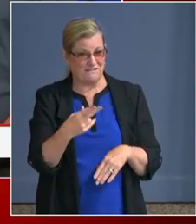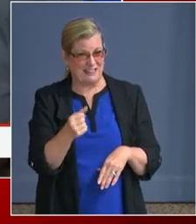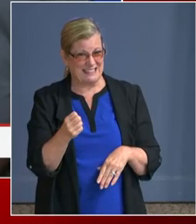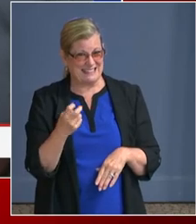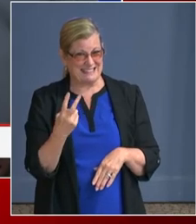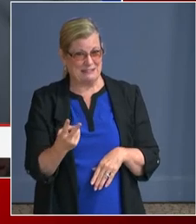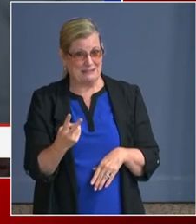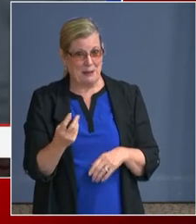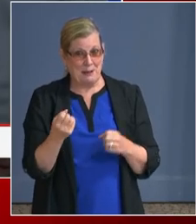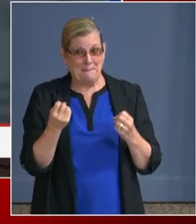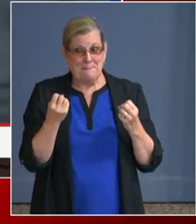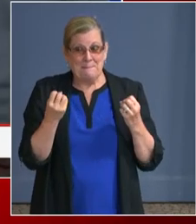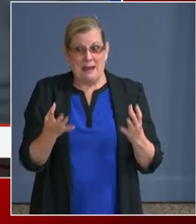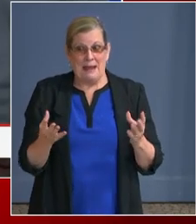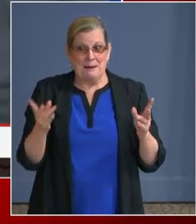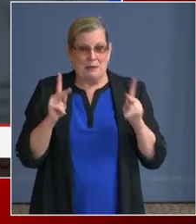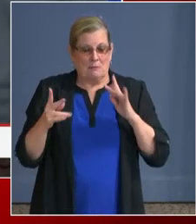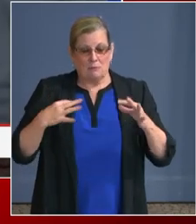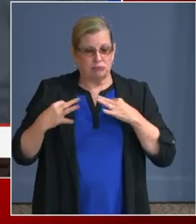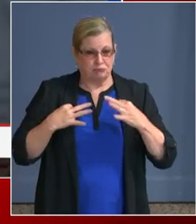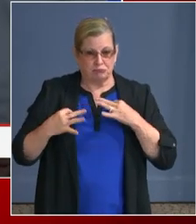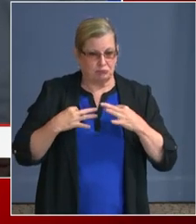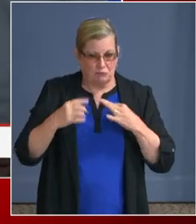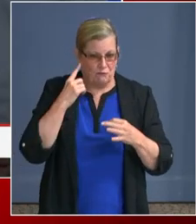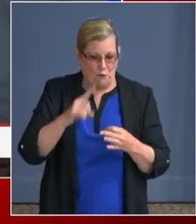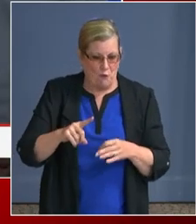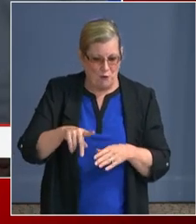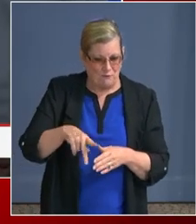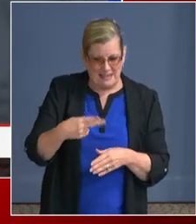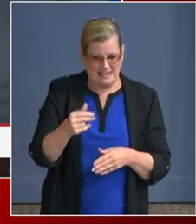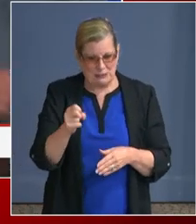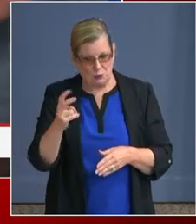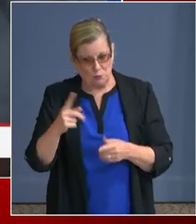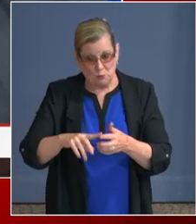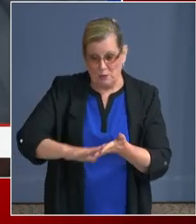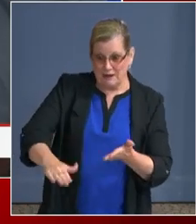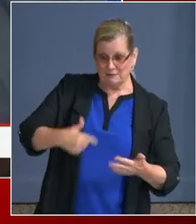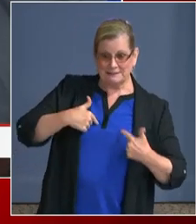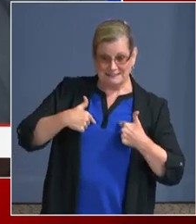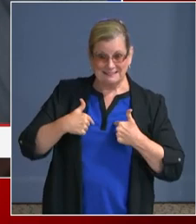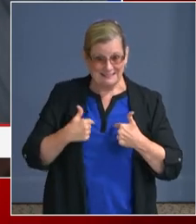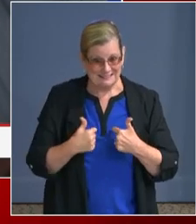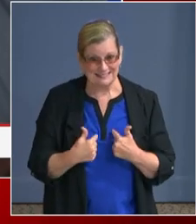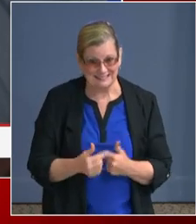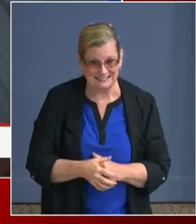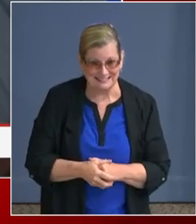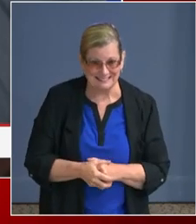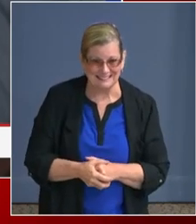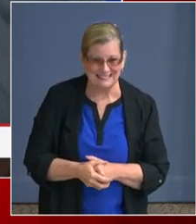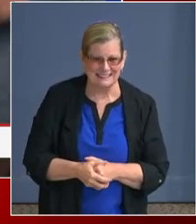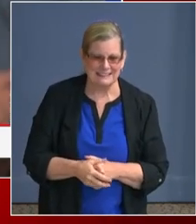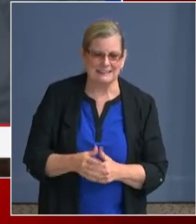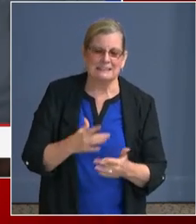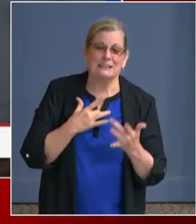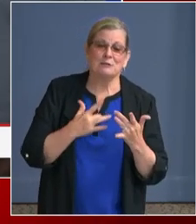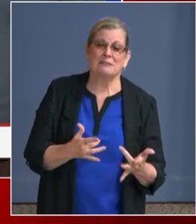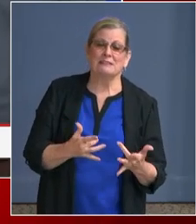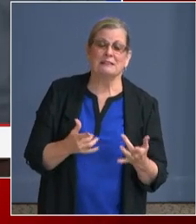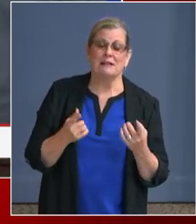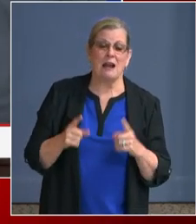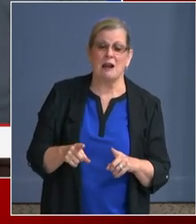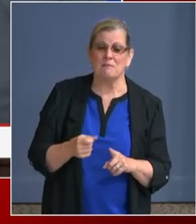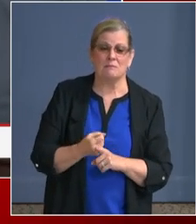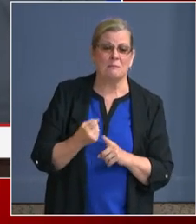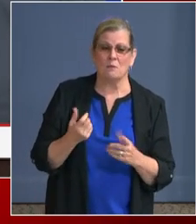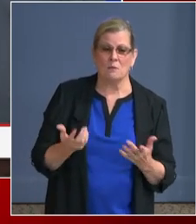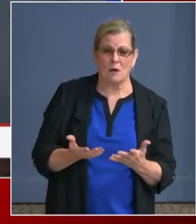more organizations reaching out to us for a waiver. Typically what happens is